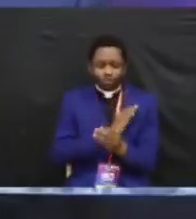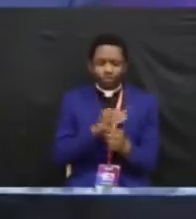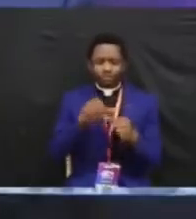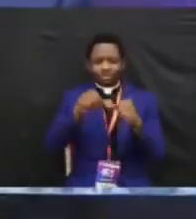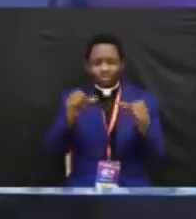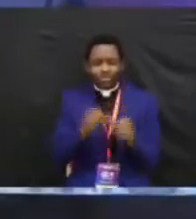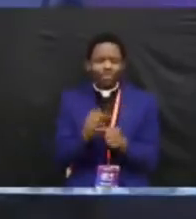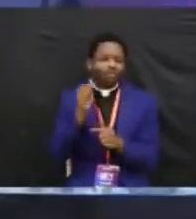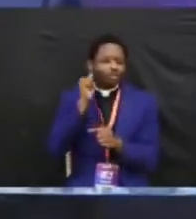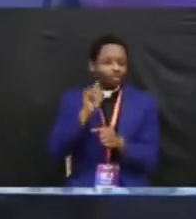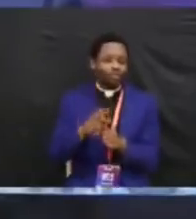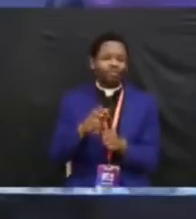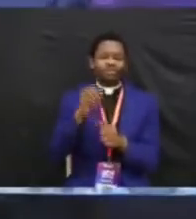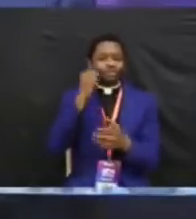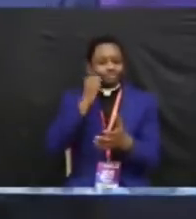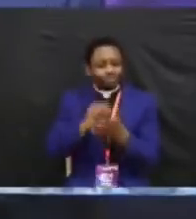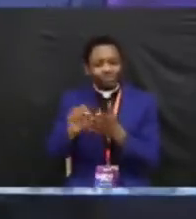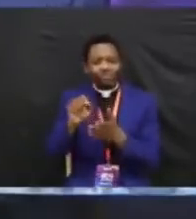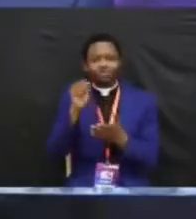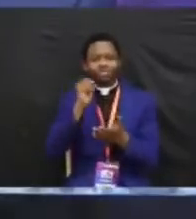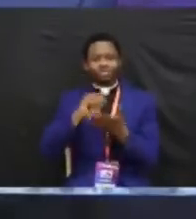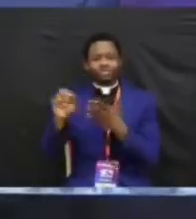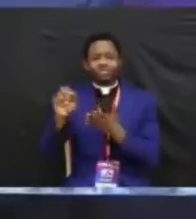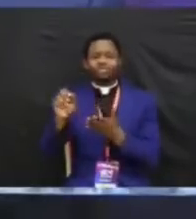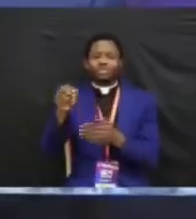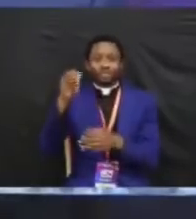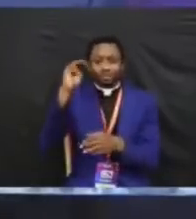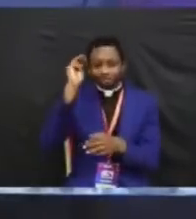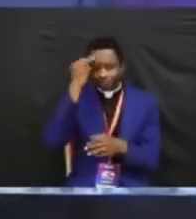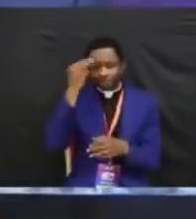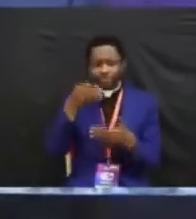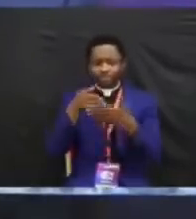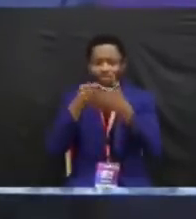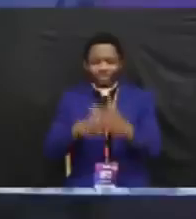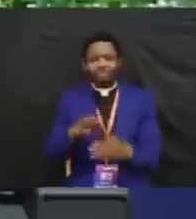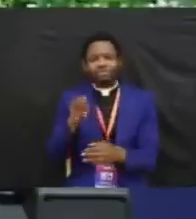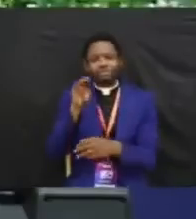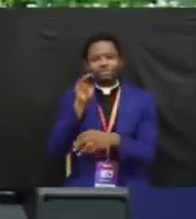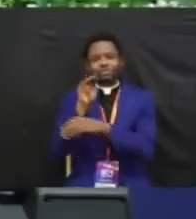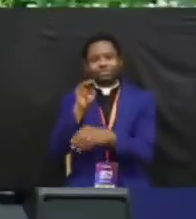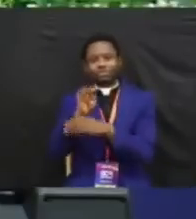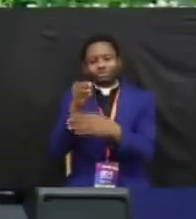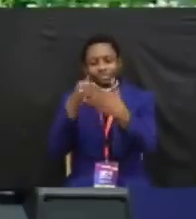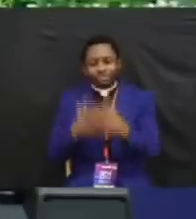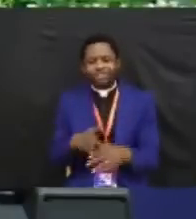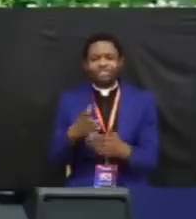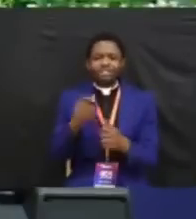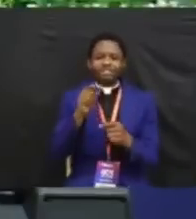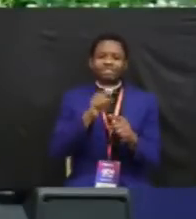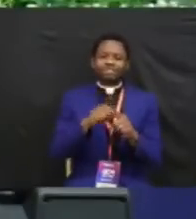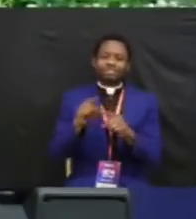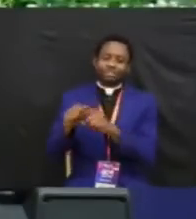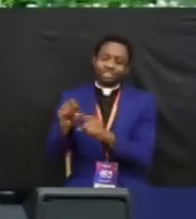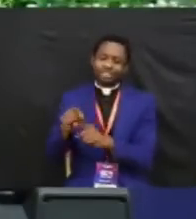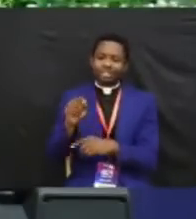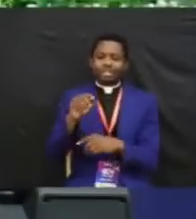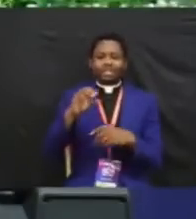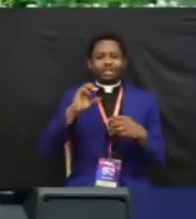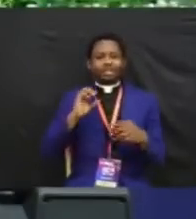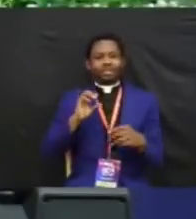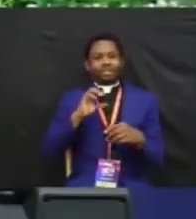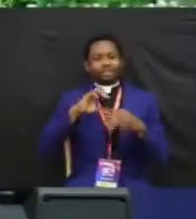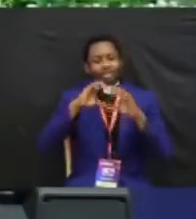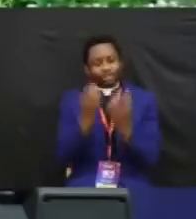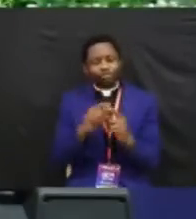leaders, retired ministers here present, the press, fellow counselors, invited guests, ladies